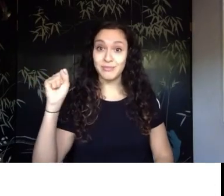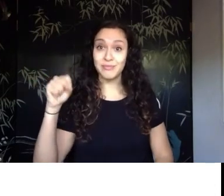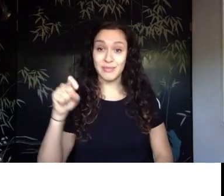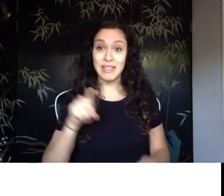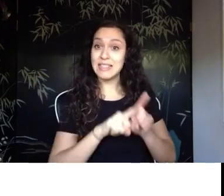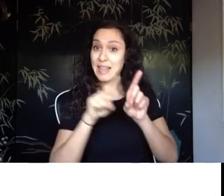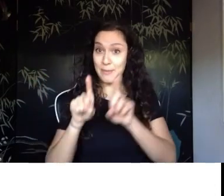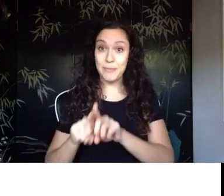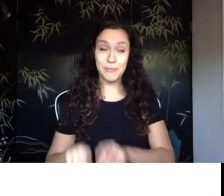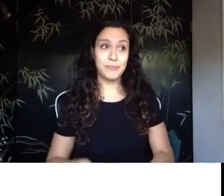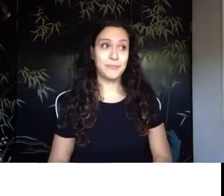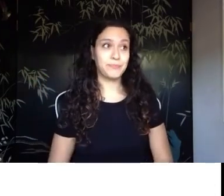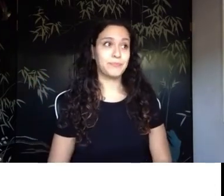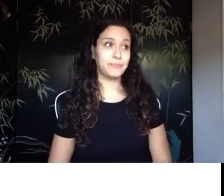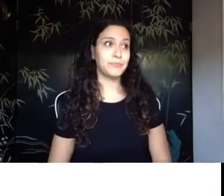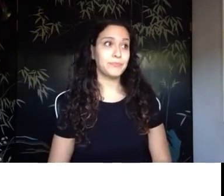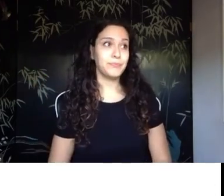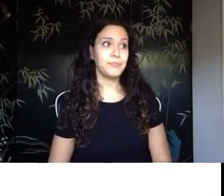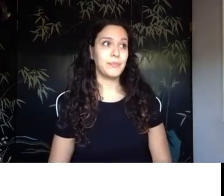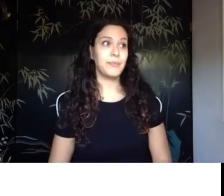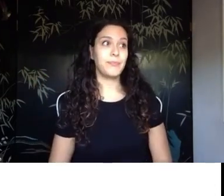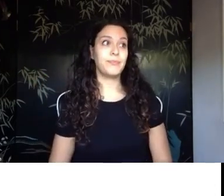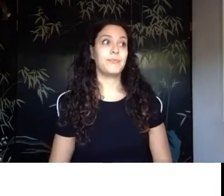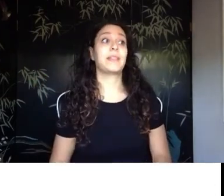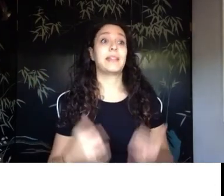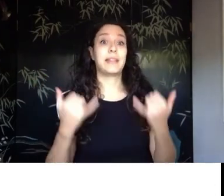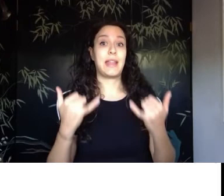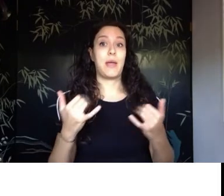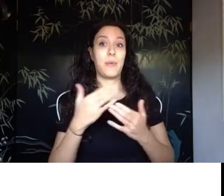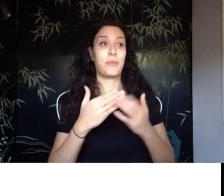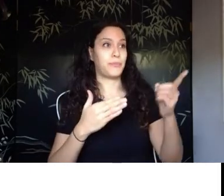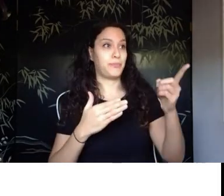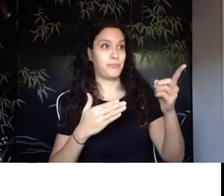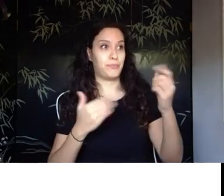if x equals 9.